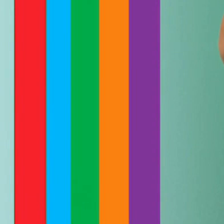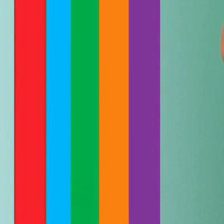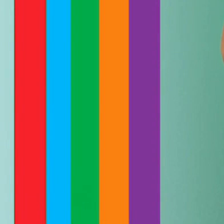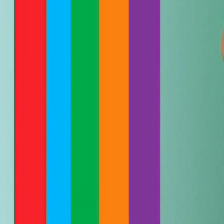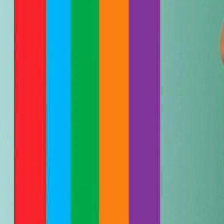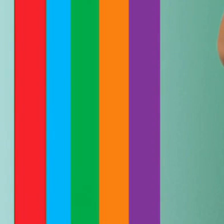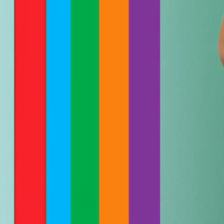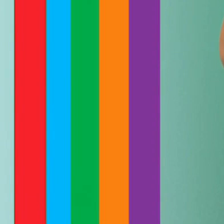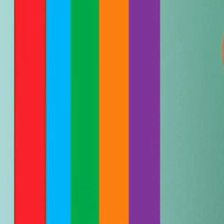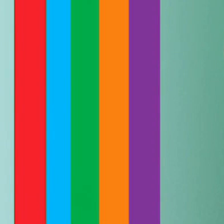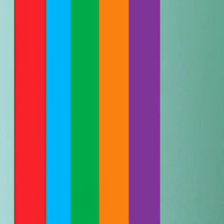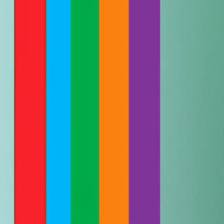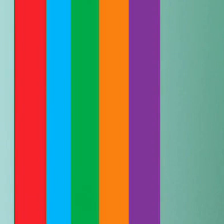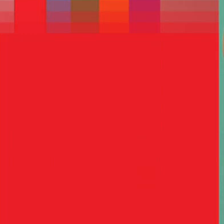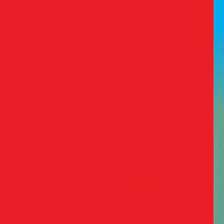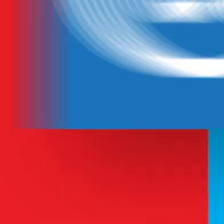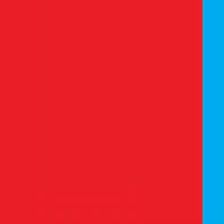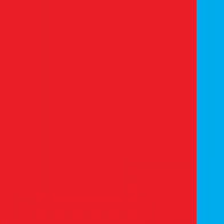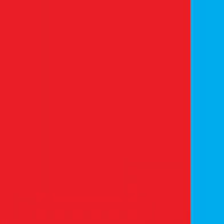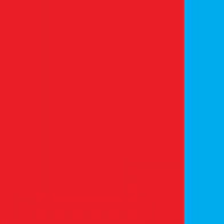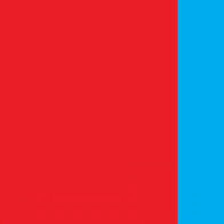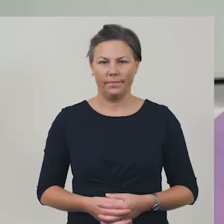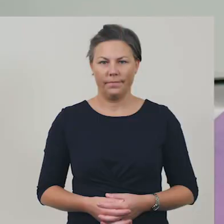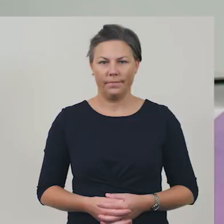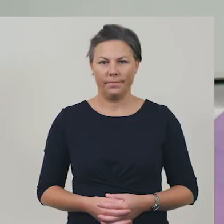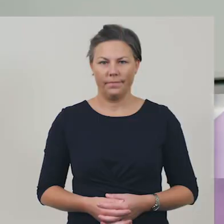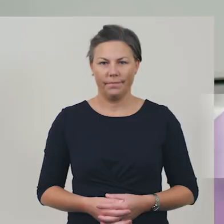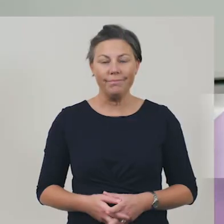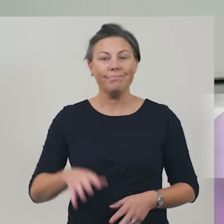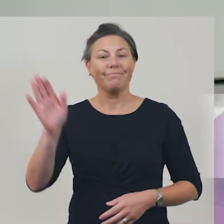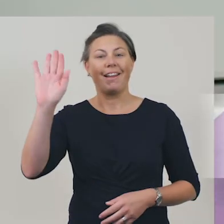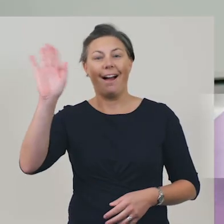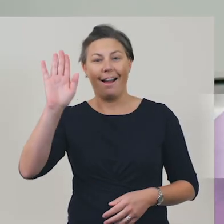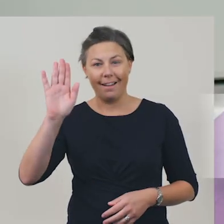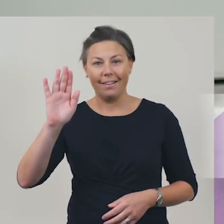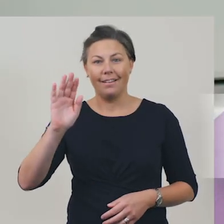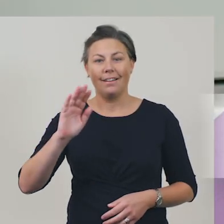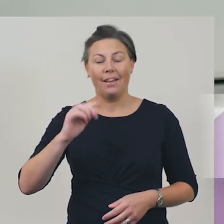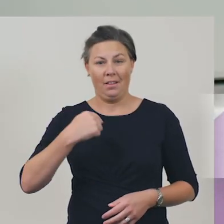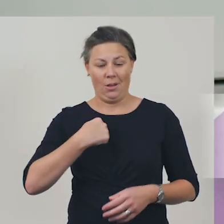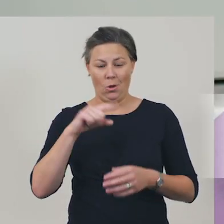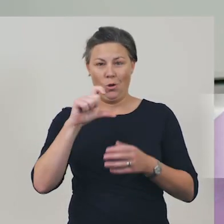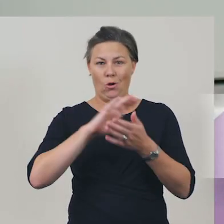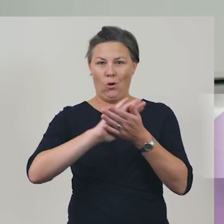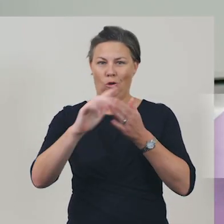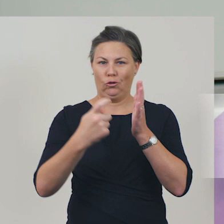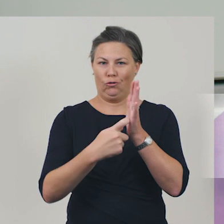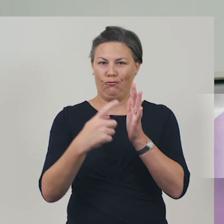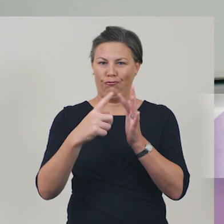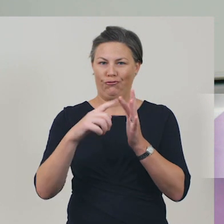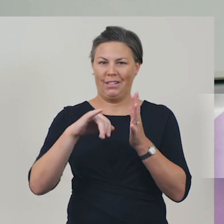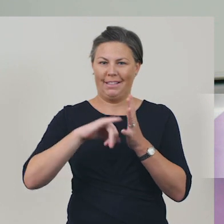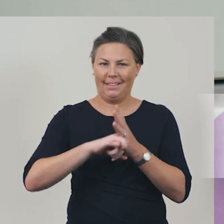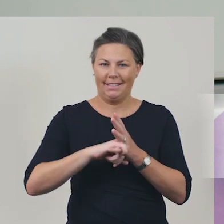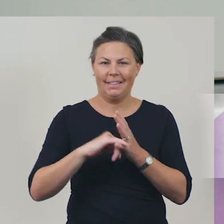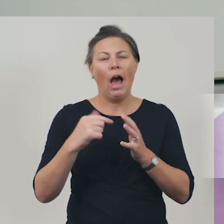cultural context of their text. Hi everyone, I'm Chris. I really enjoy it when I read a story